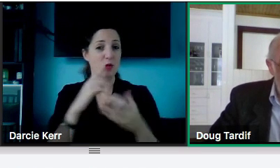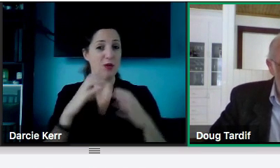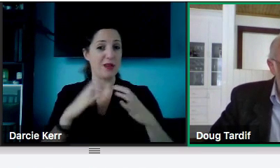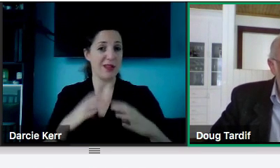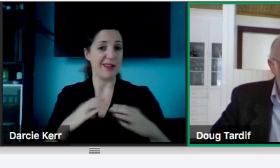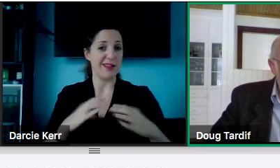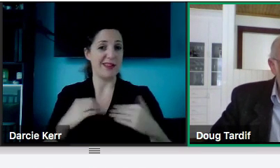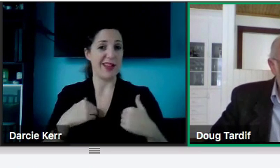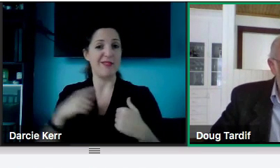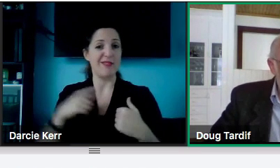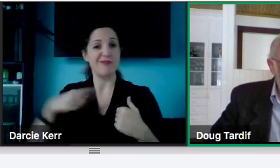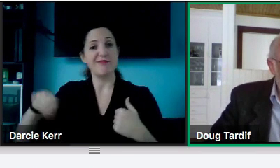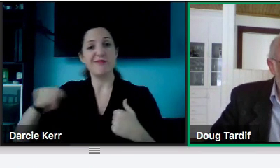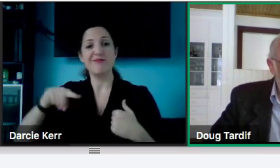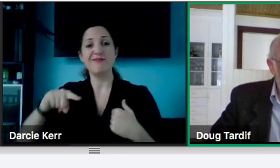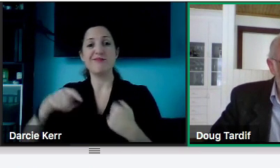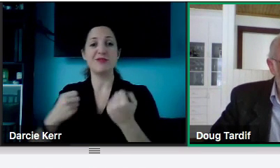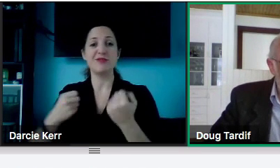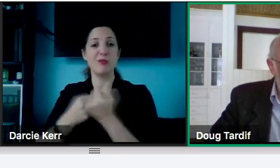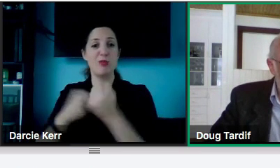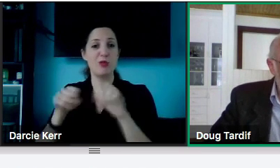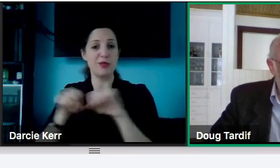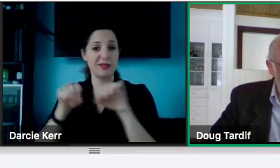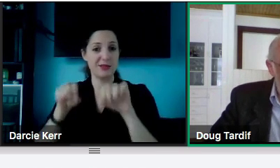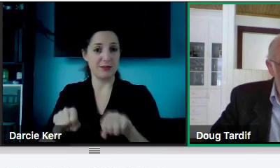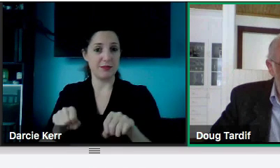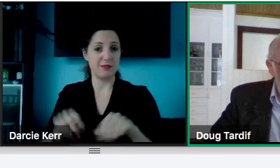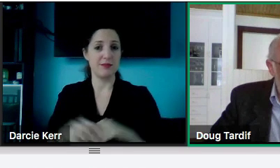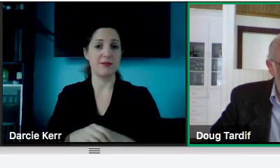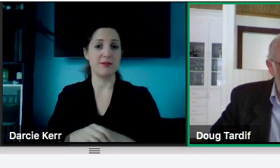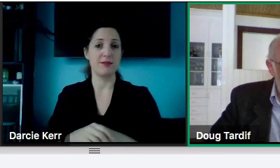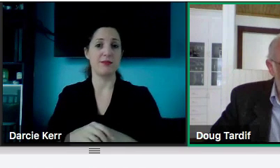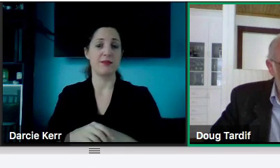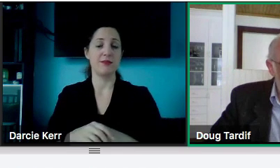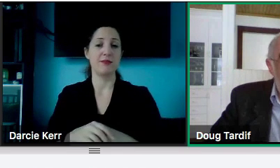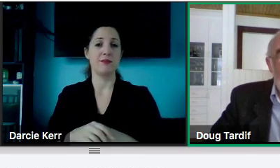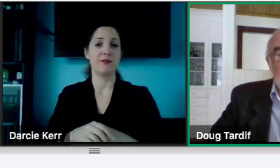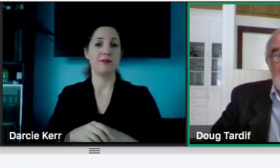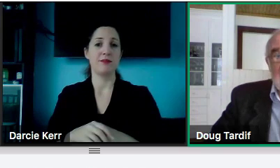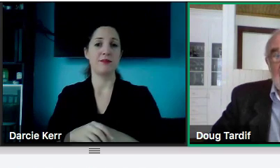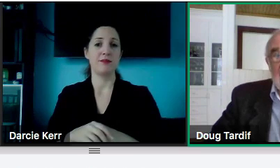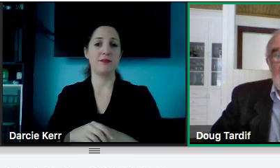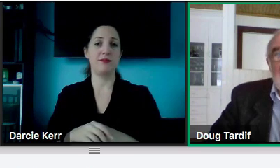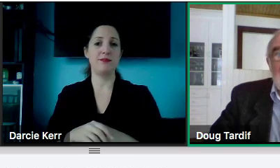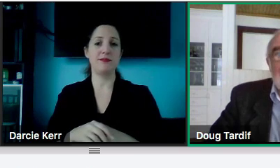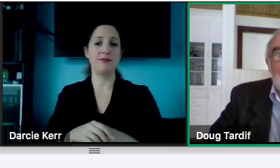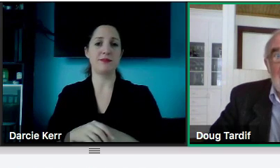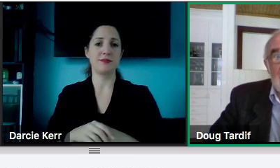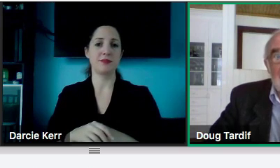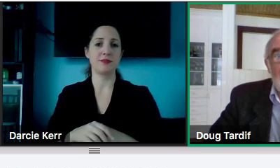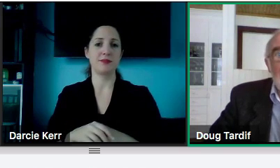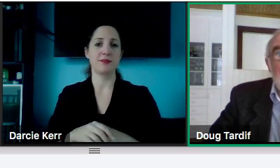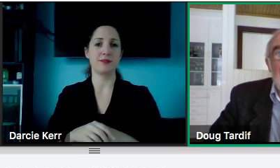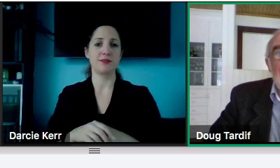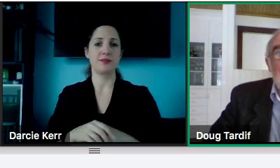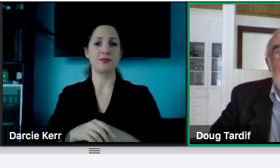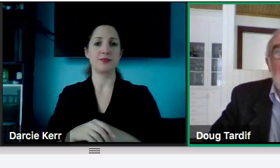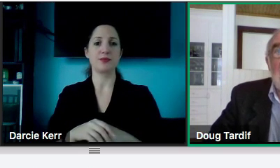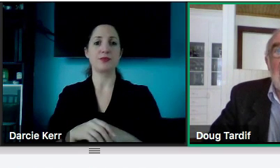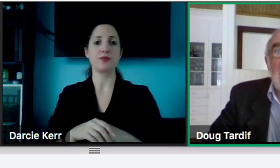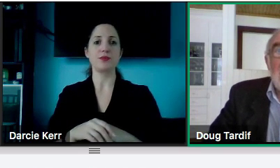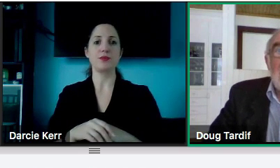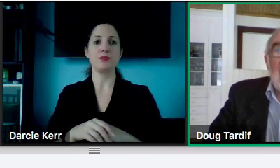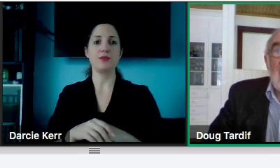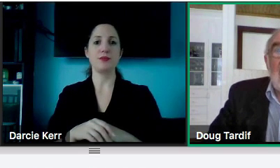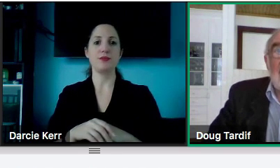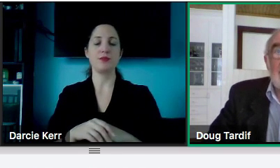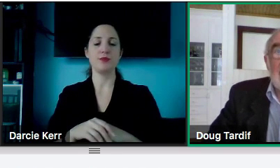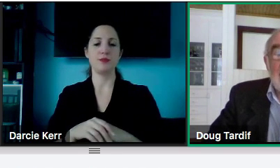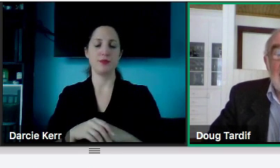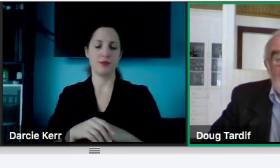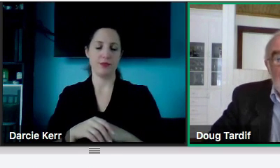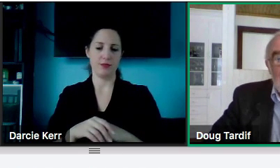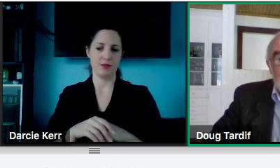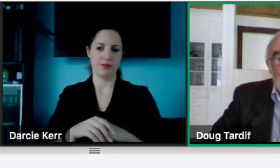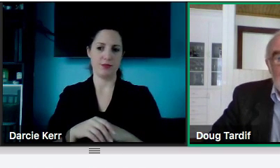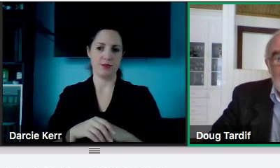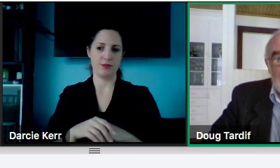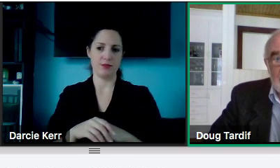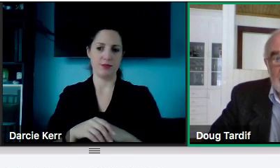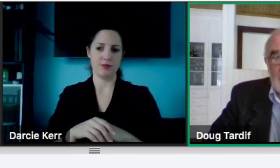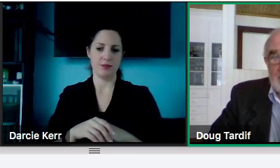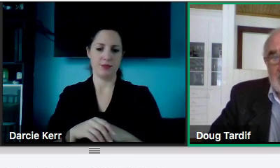well. I've also been really motivated and turned on by some